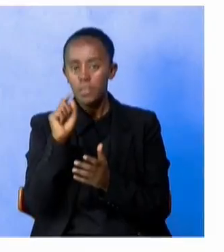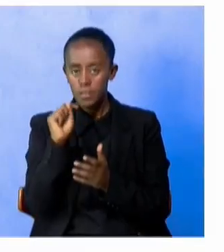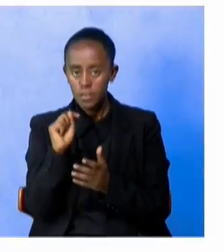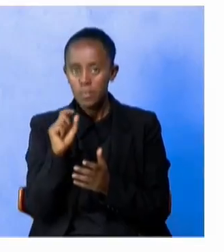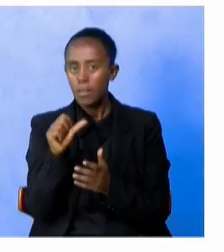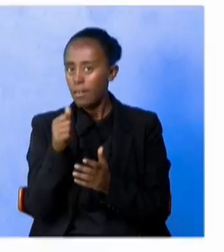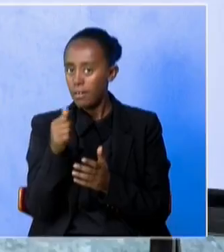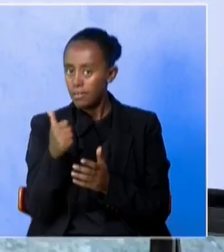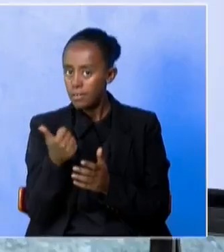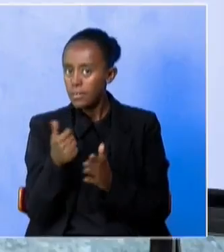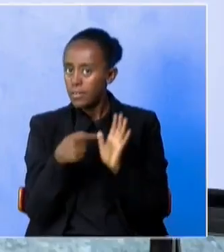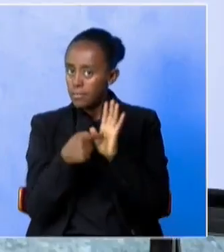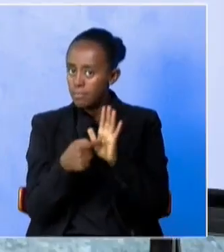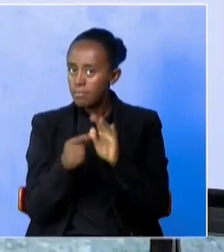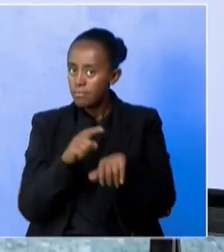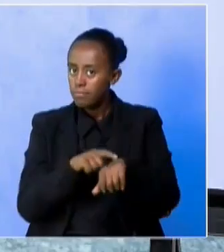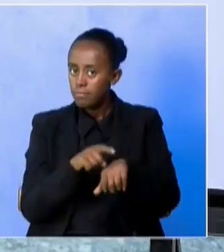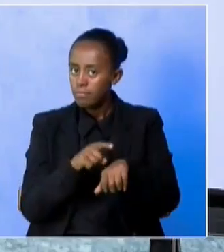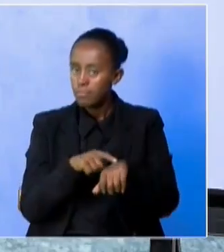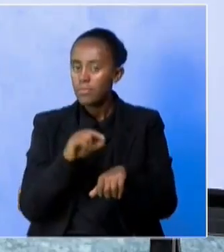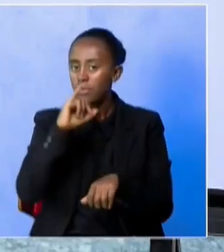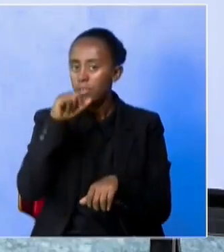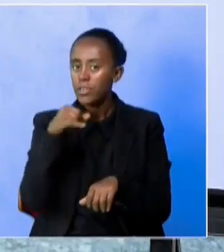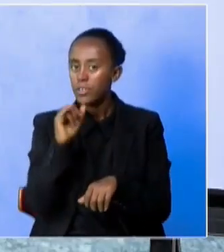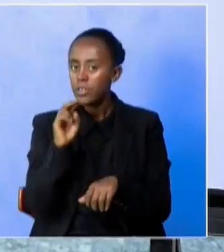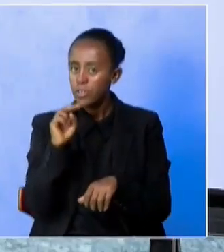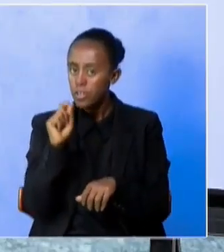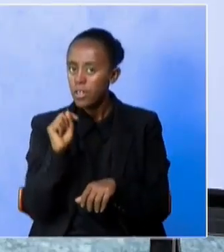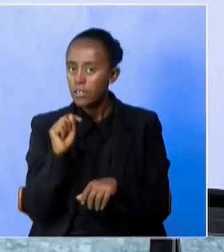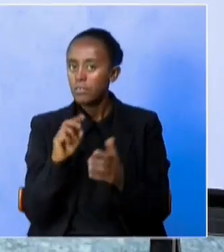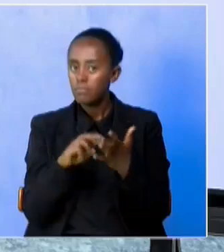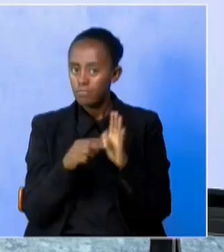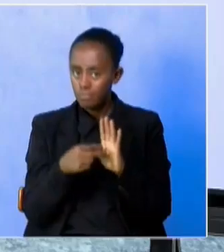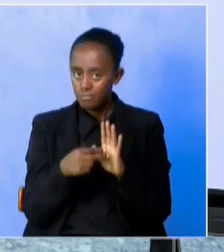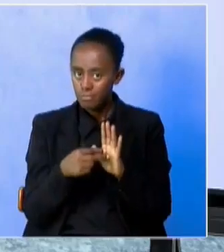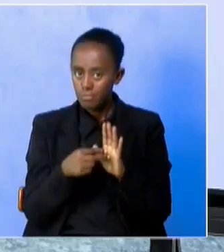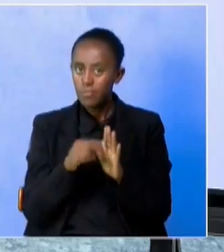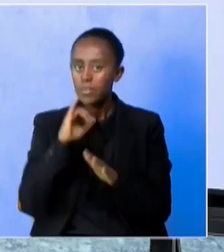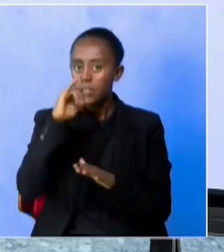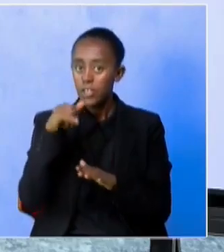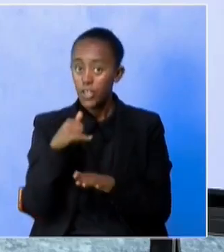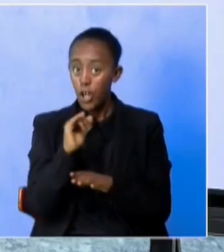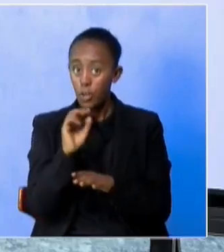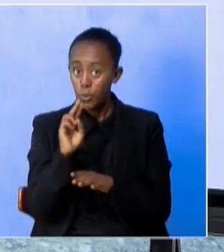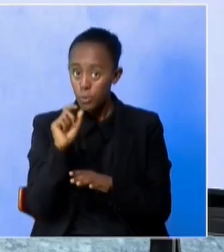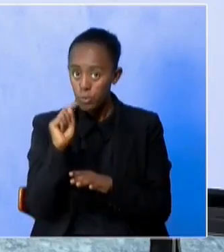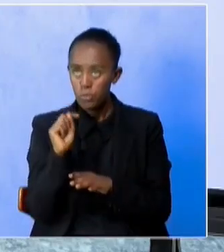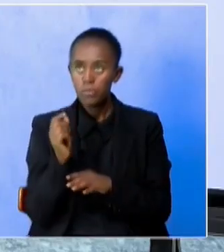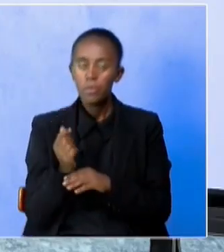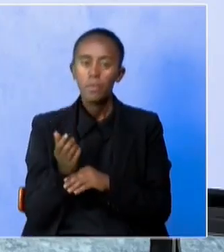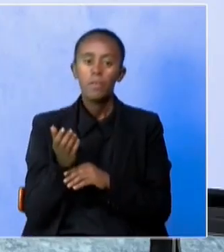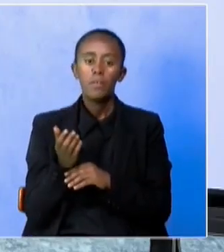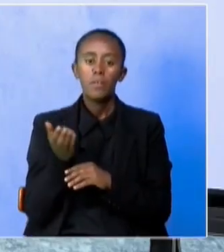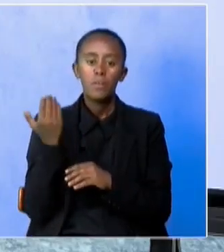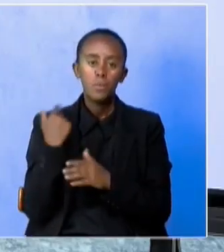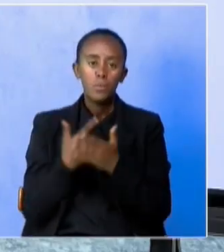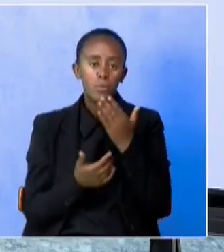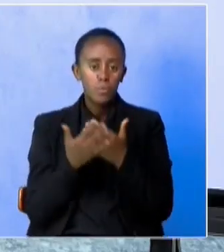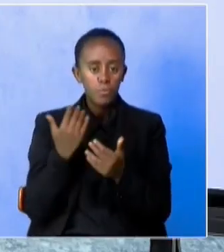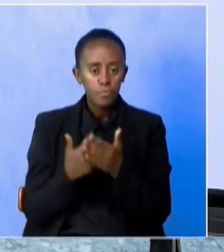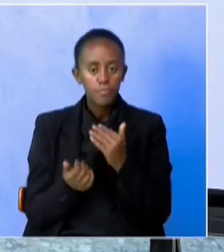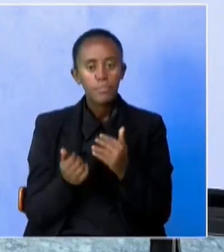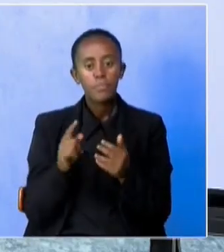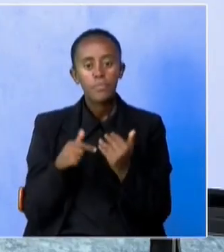time indication expression, which is just. Earlier when we talked about the first one, we gave